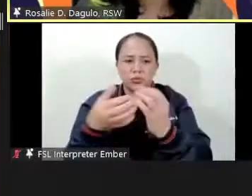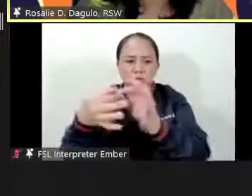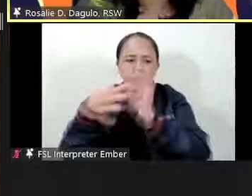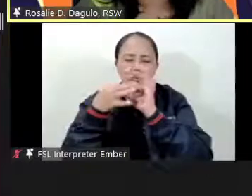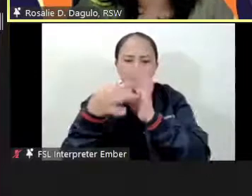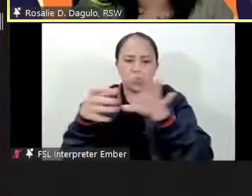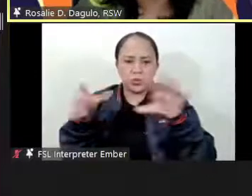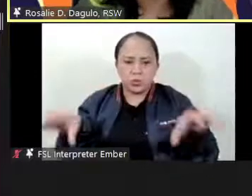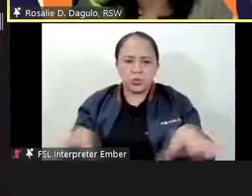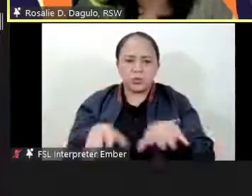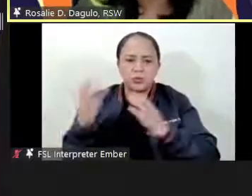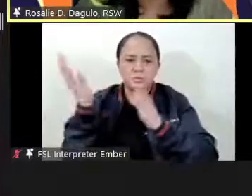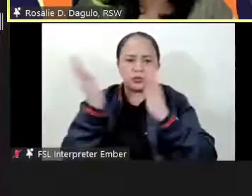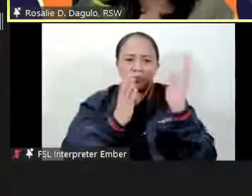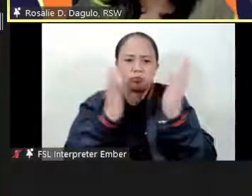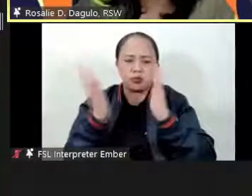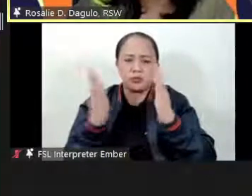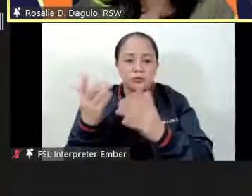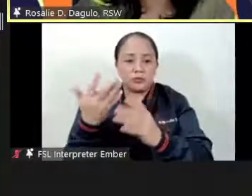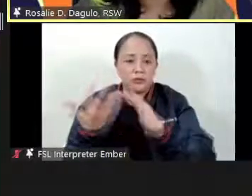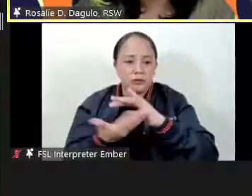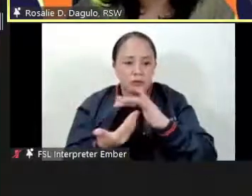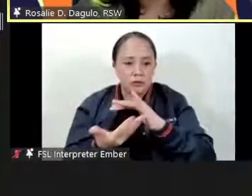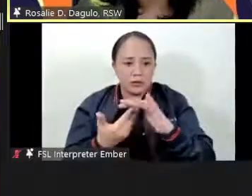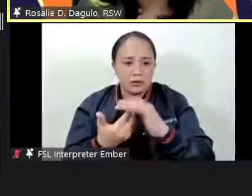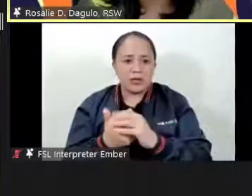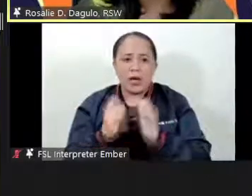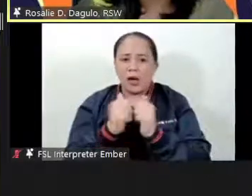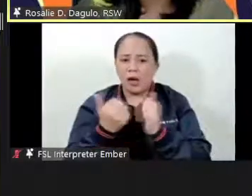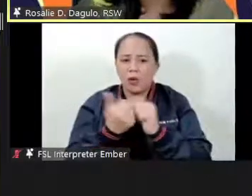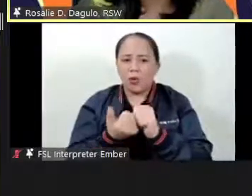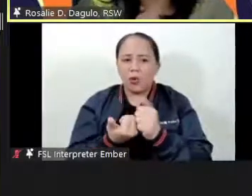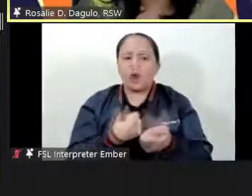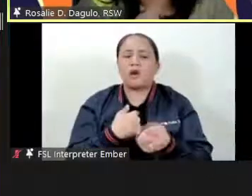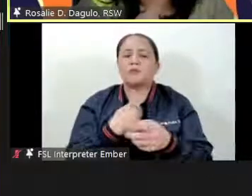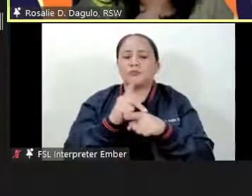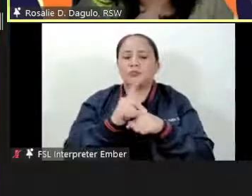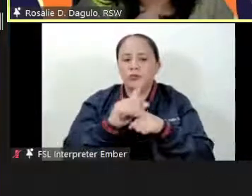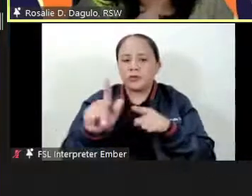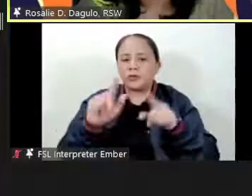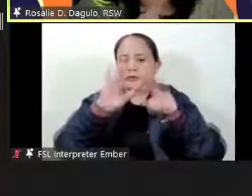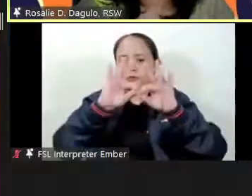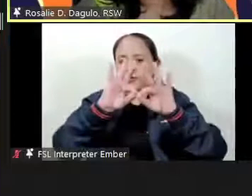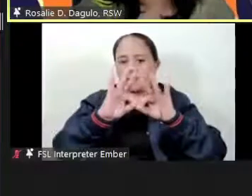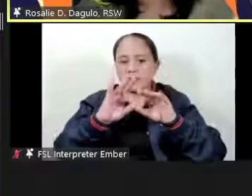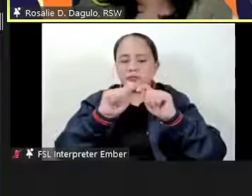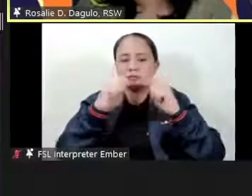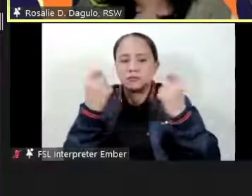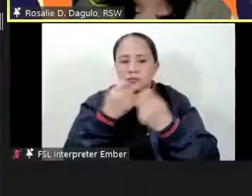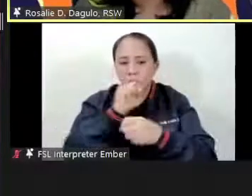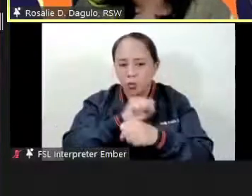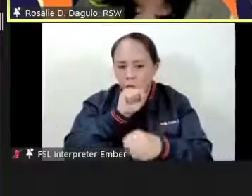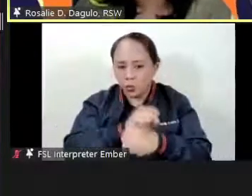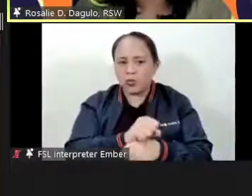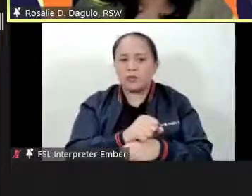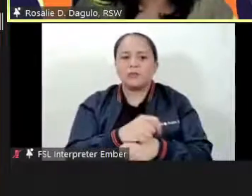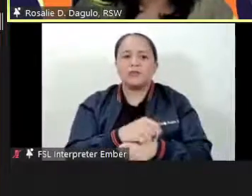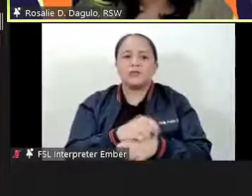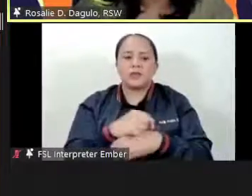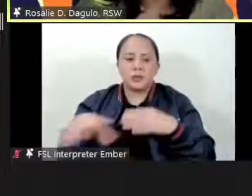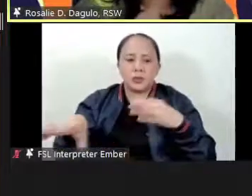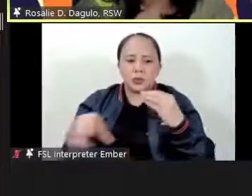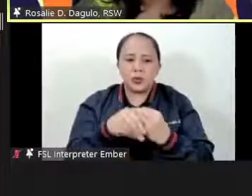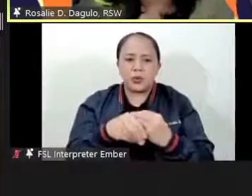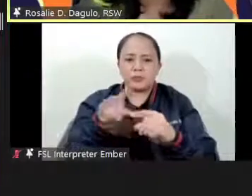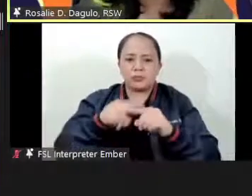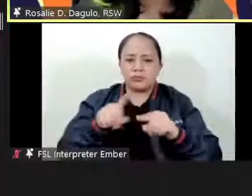efforts to serve a given client through professional teamwork, thus expanding the range of needed services